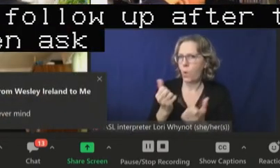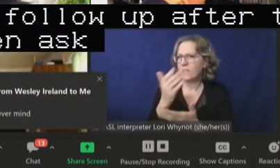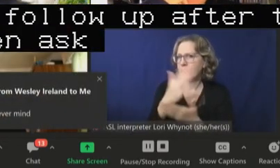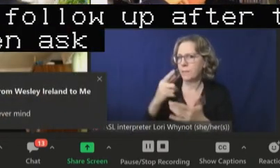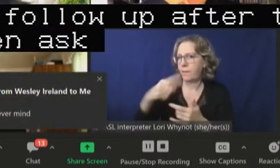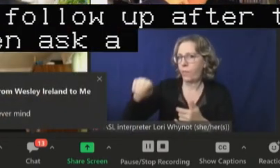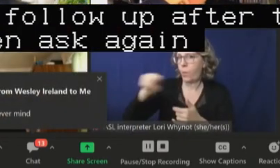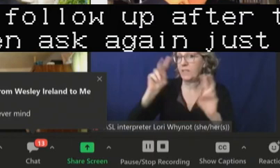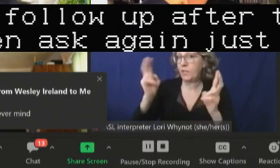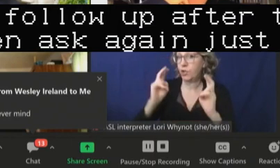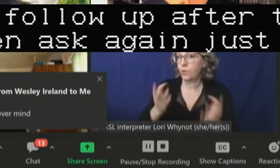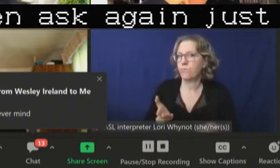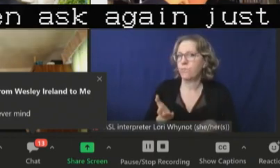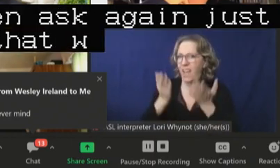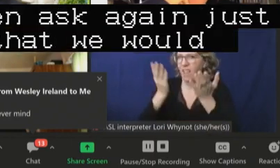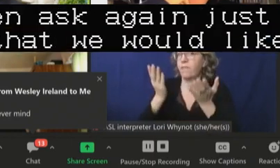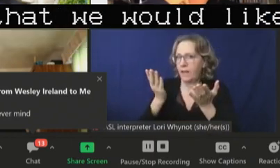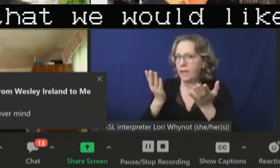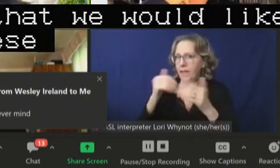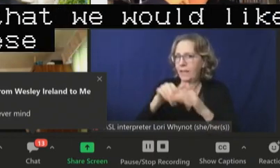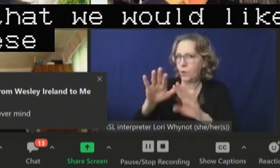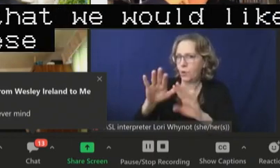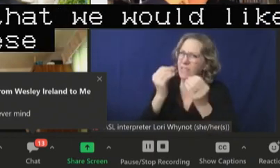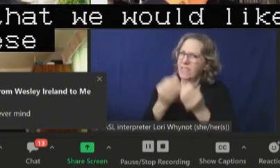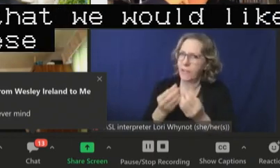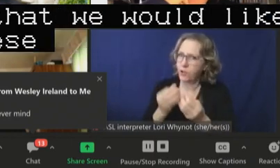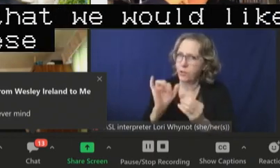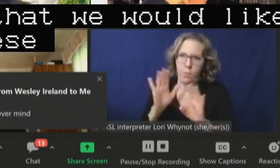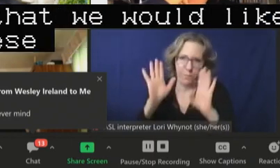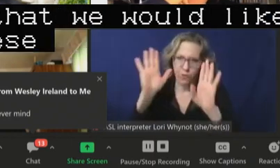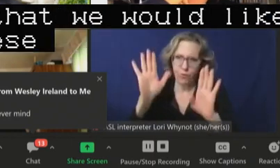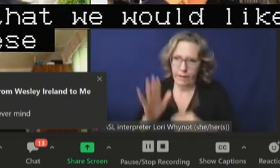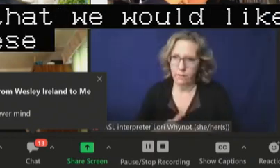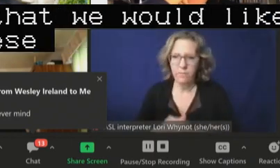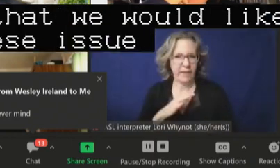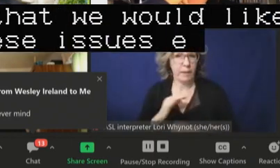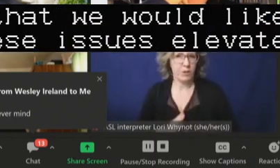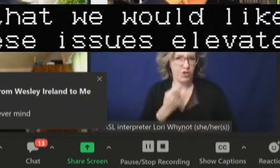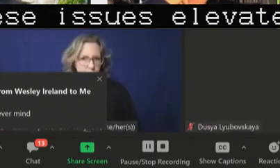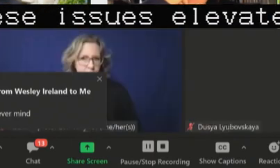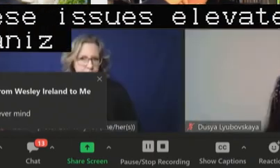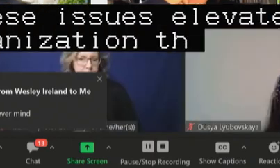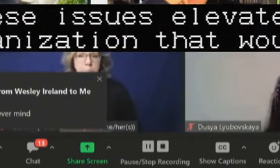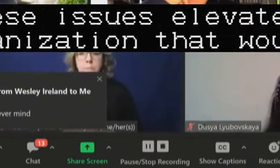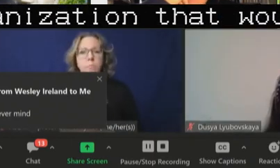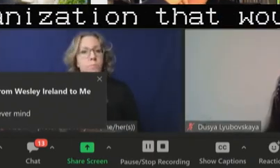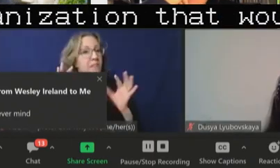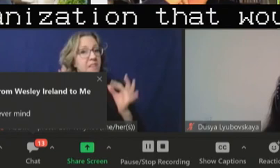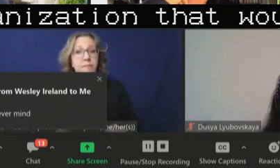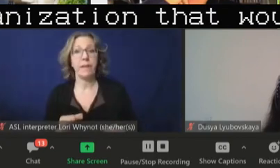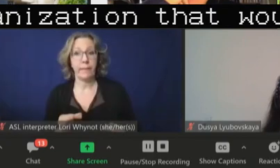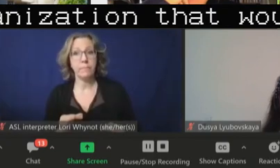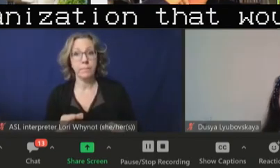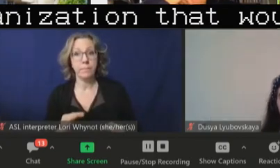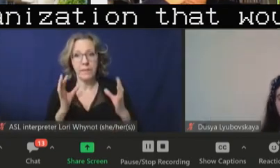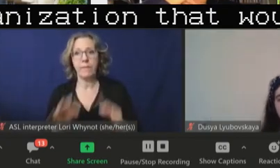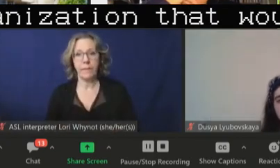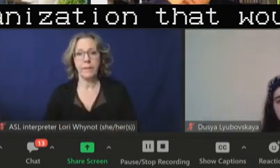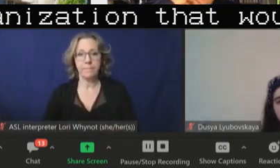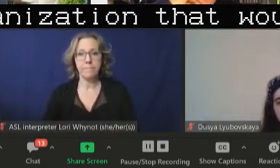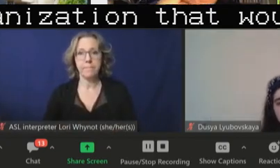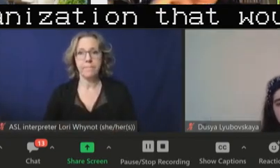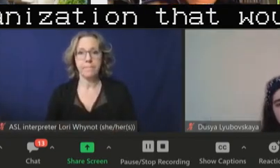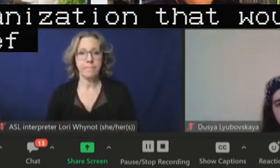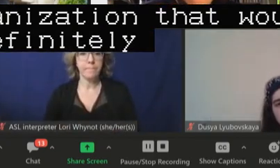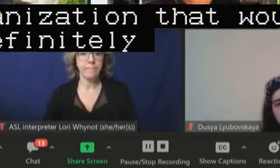the organization. That would be great. Definitely. the goals of getting on